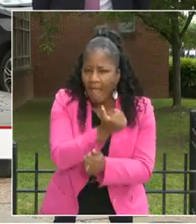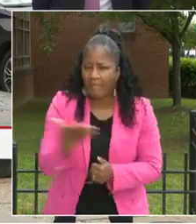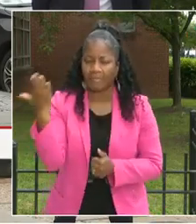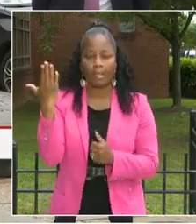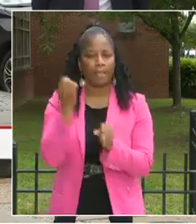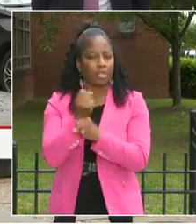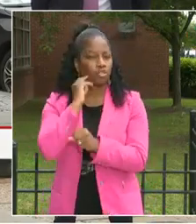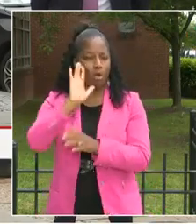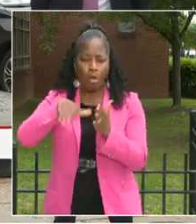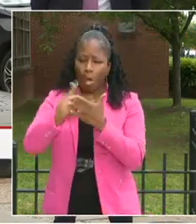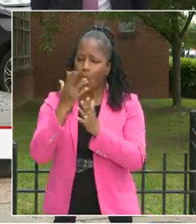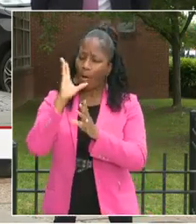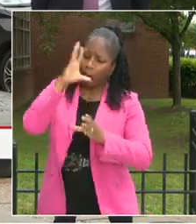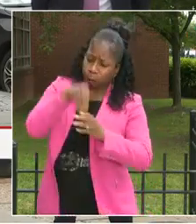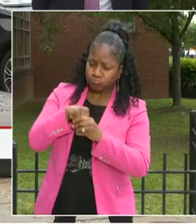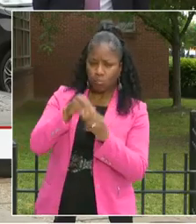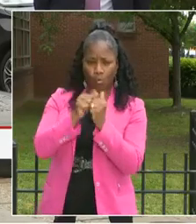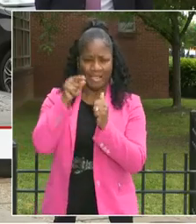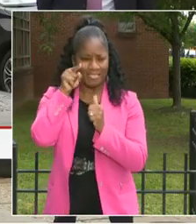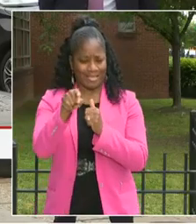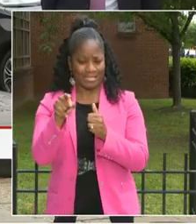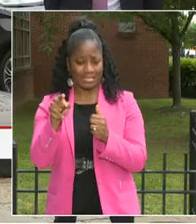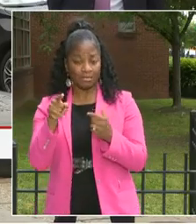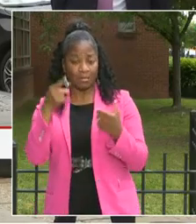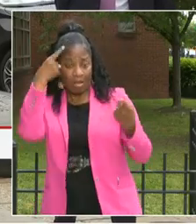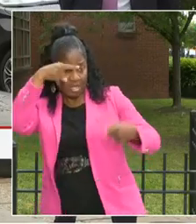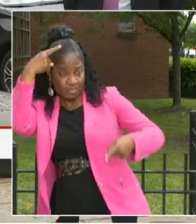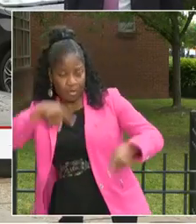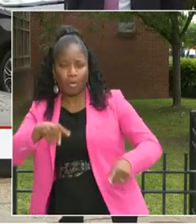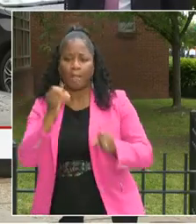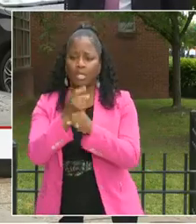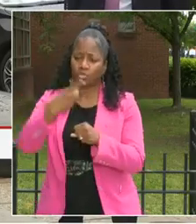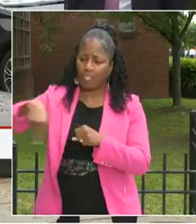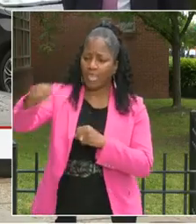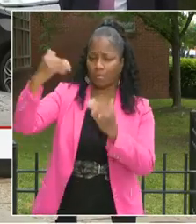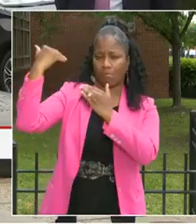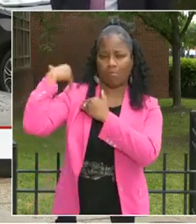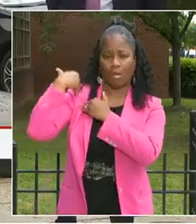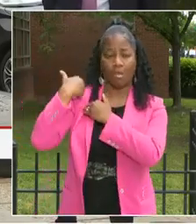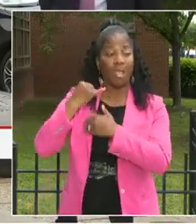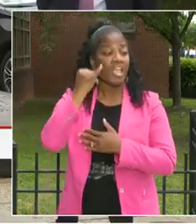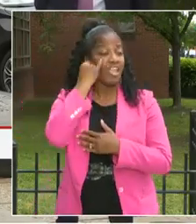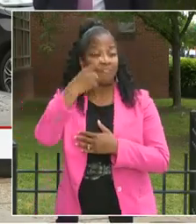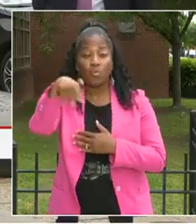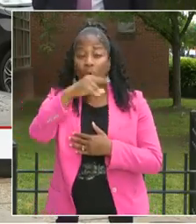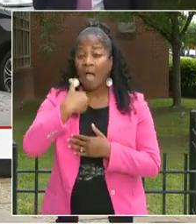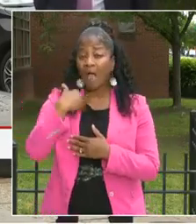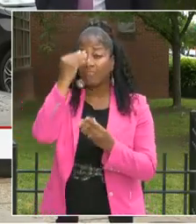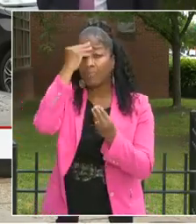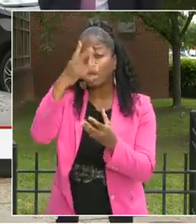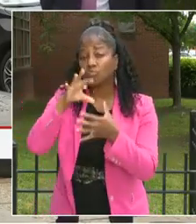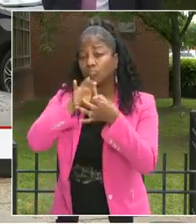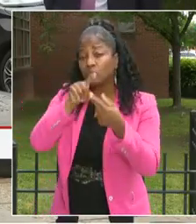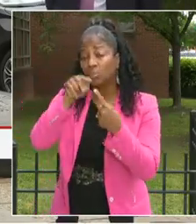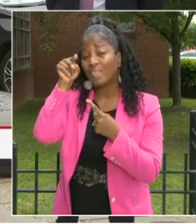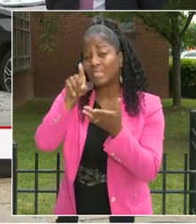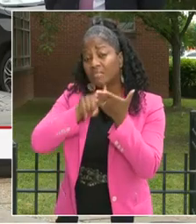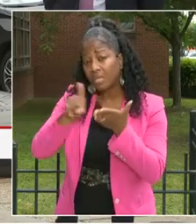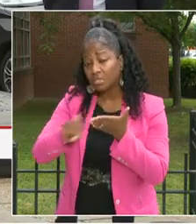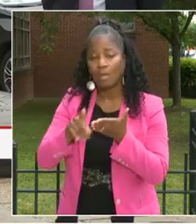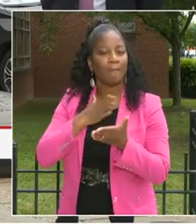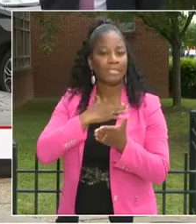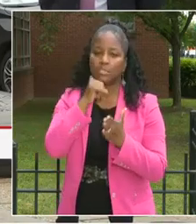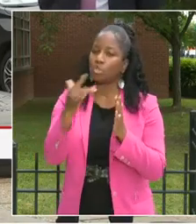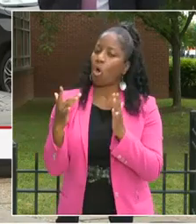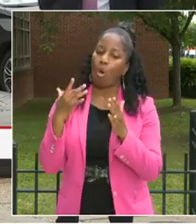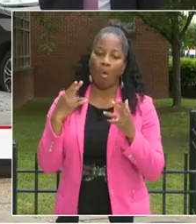involved in this conspiracy are held accountable. If anyone has any information pertaining to this investigation, do not hesitate to